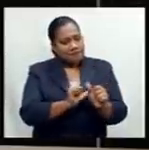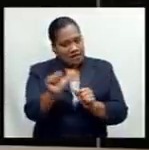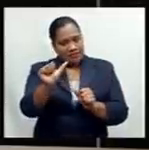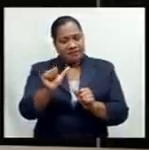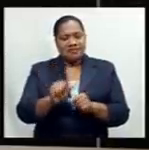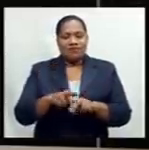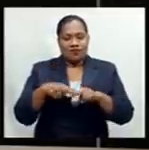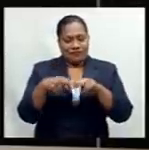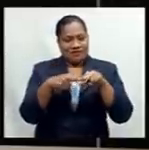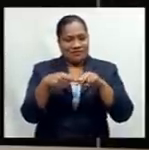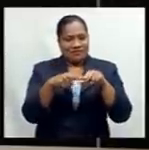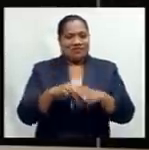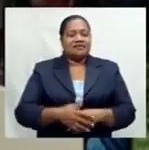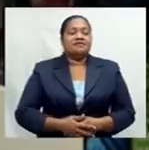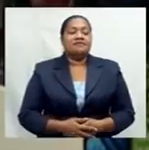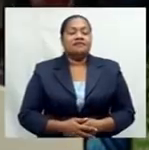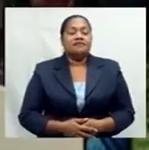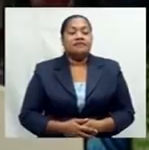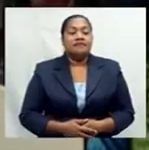Cristiano Oluwai reports.